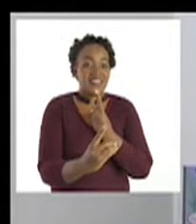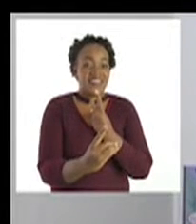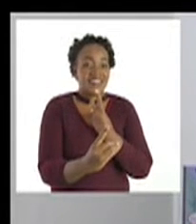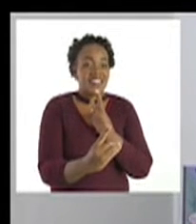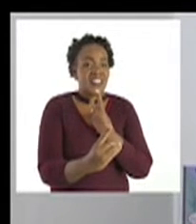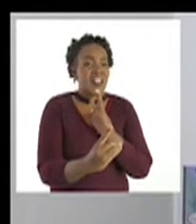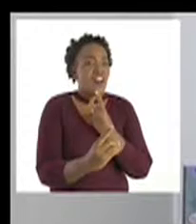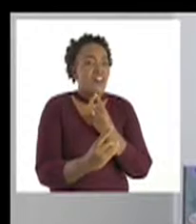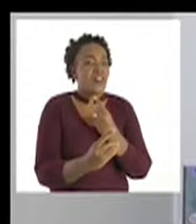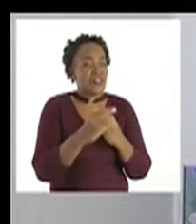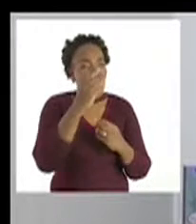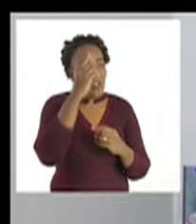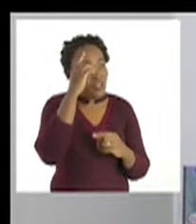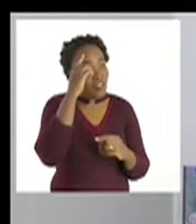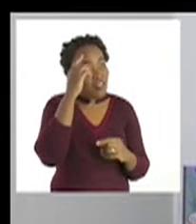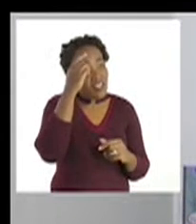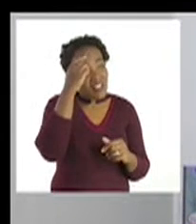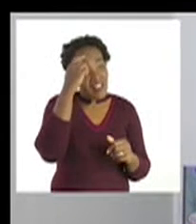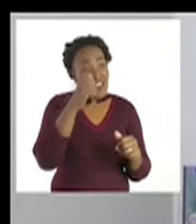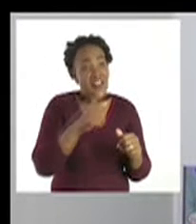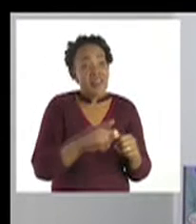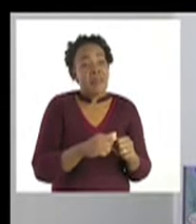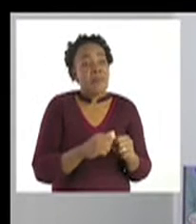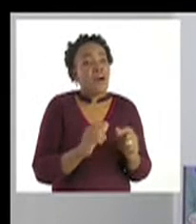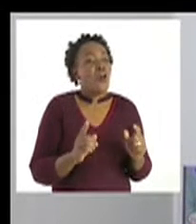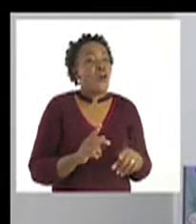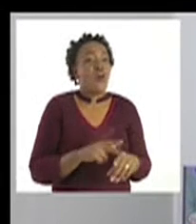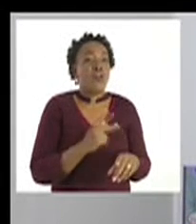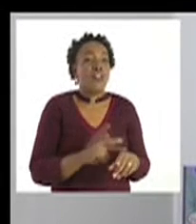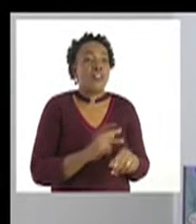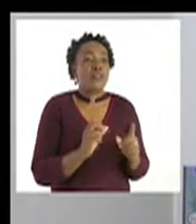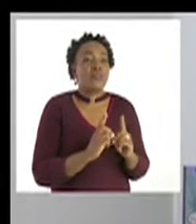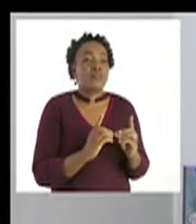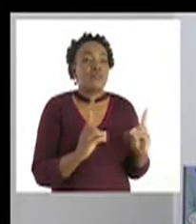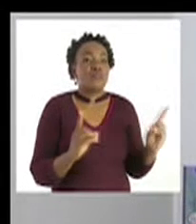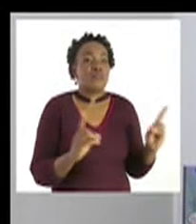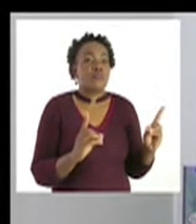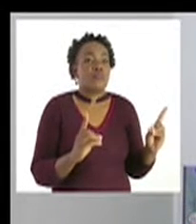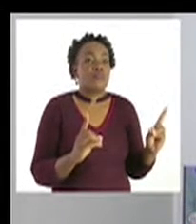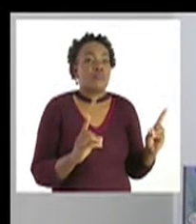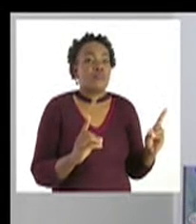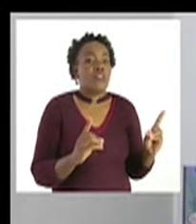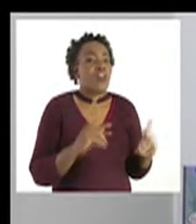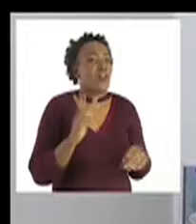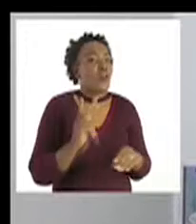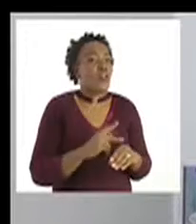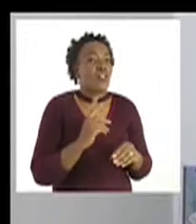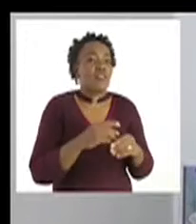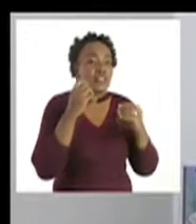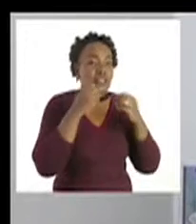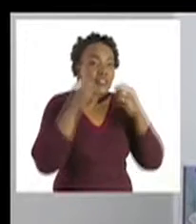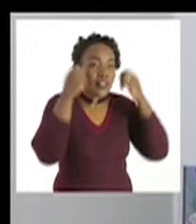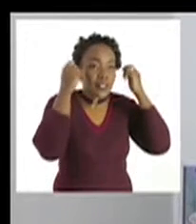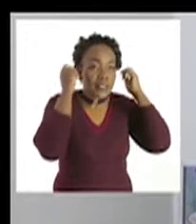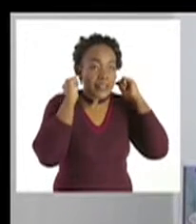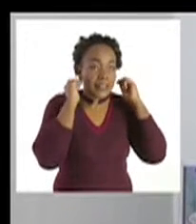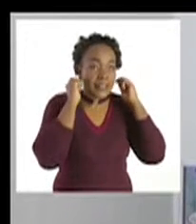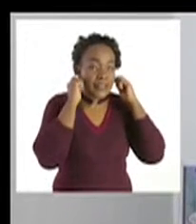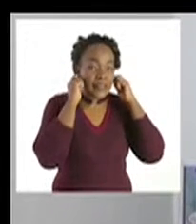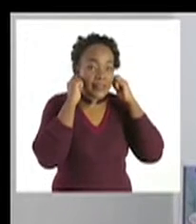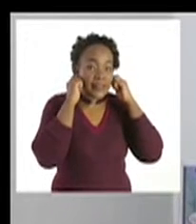You must remember to social distance, and when you are going out, always wear your